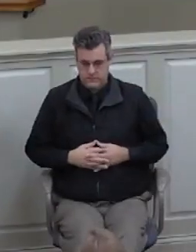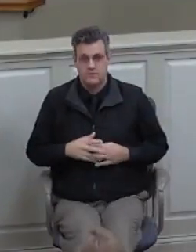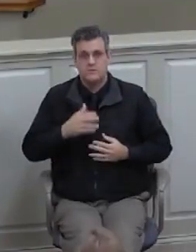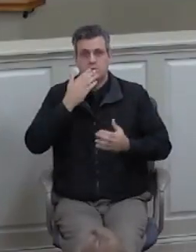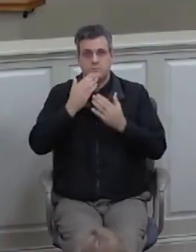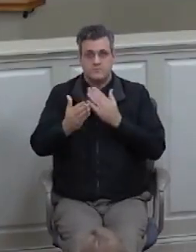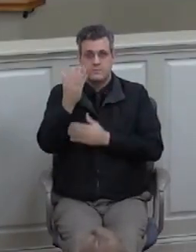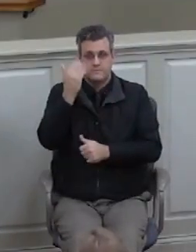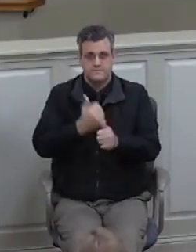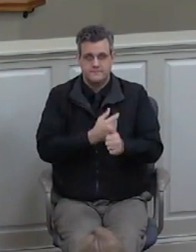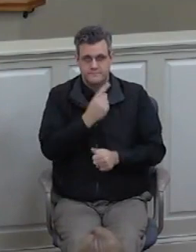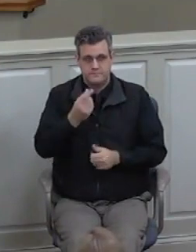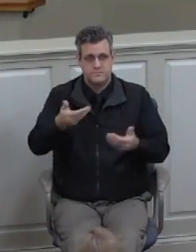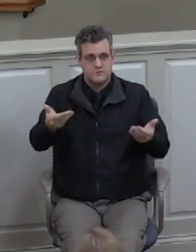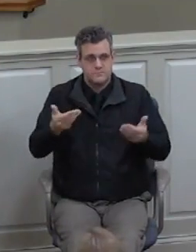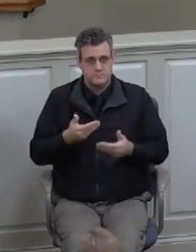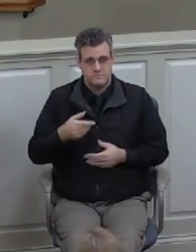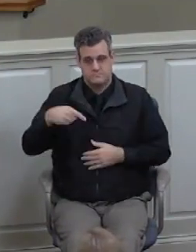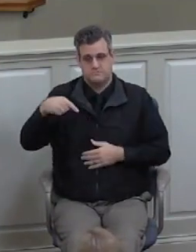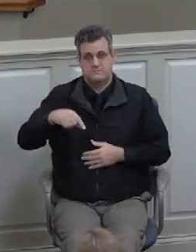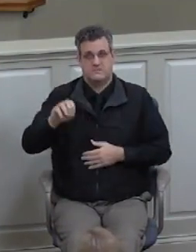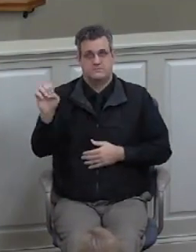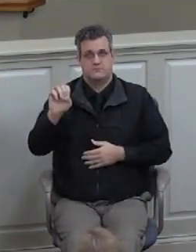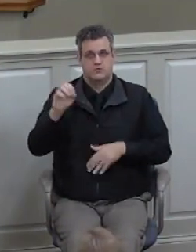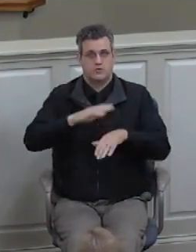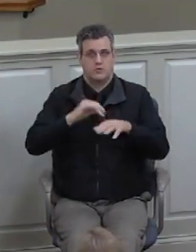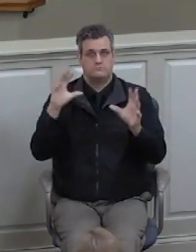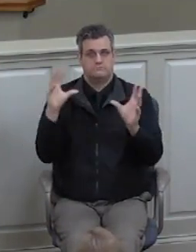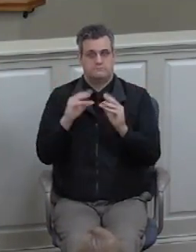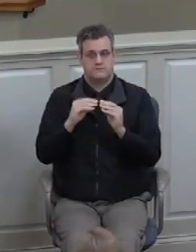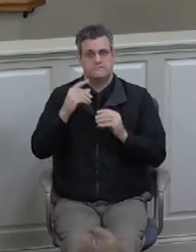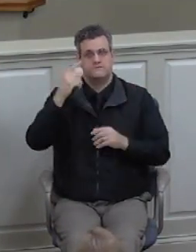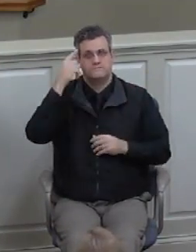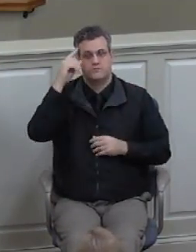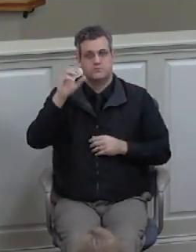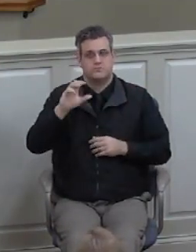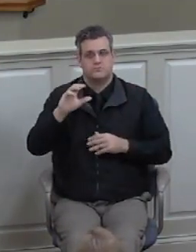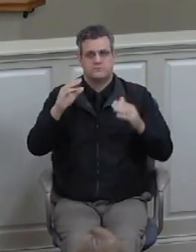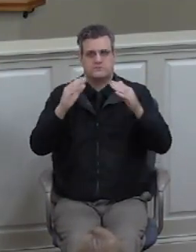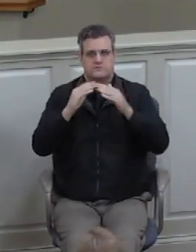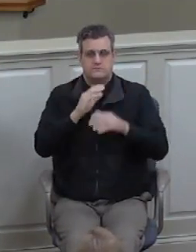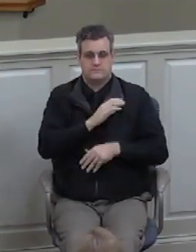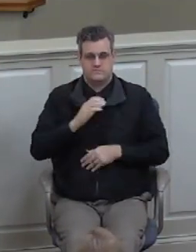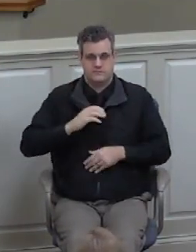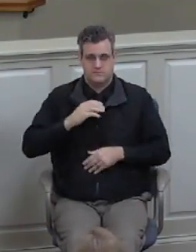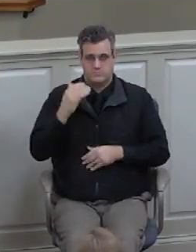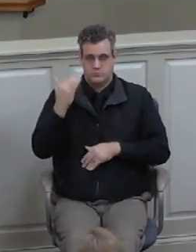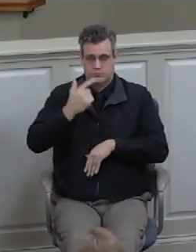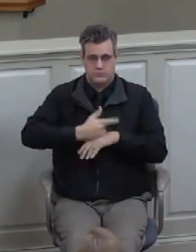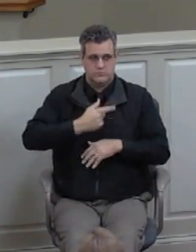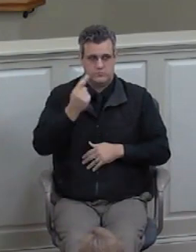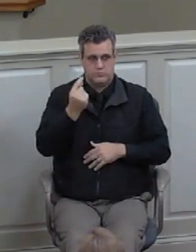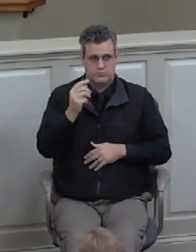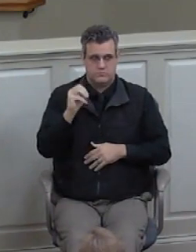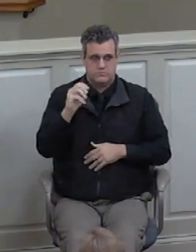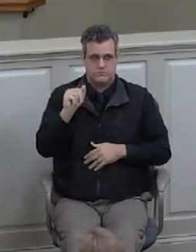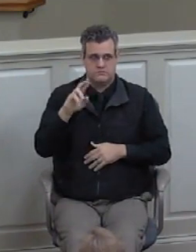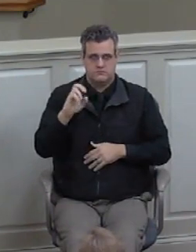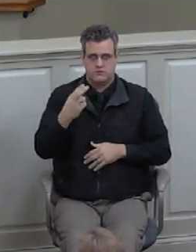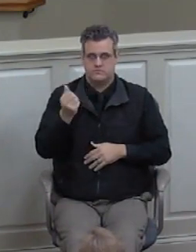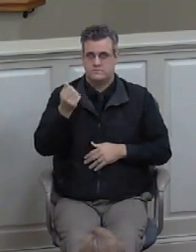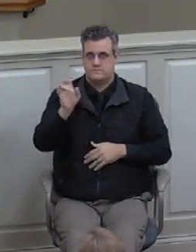Good morning, everyone. Welcome to this emergency meeting of the City Commission for this Tuesday, March the